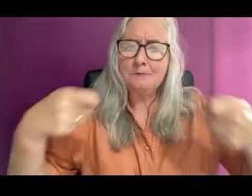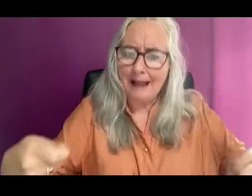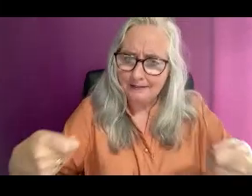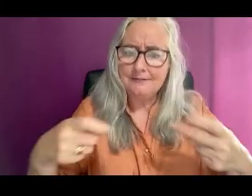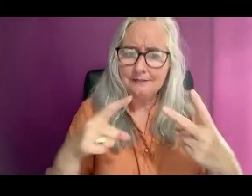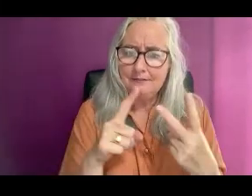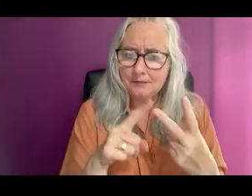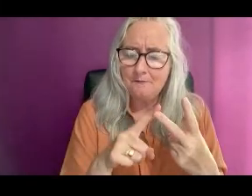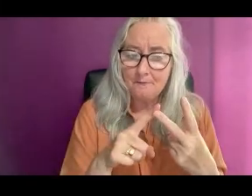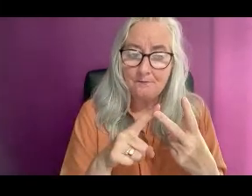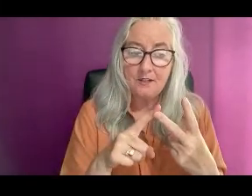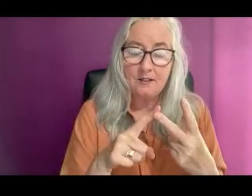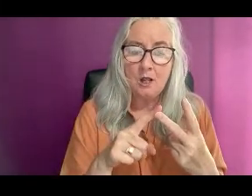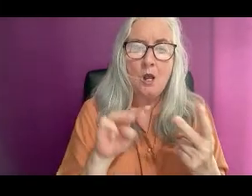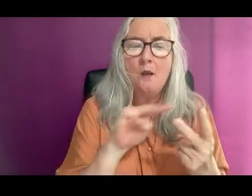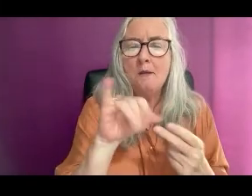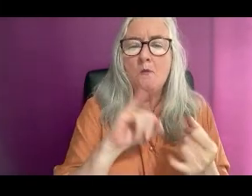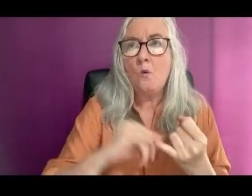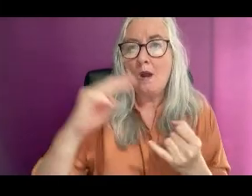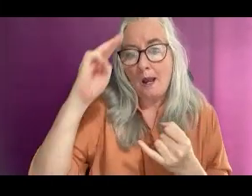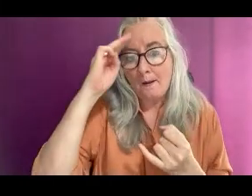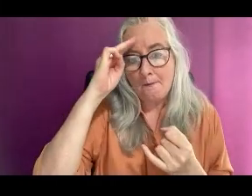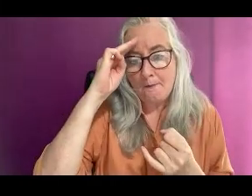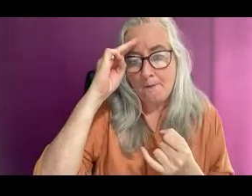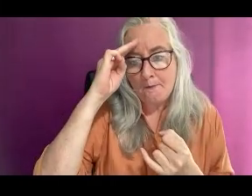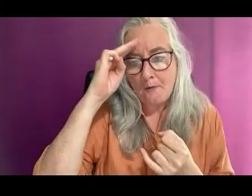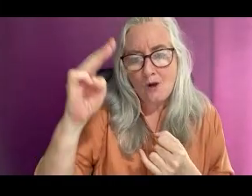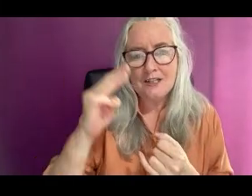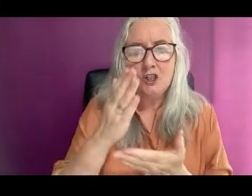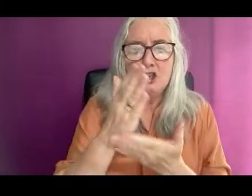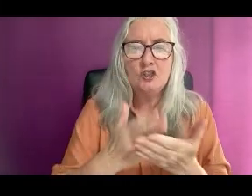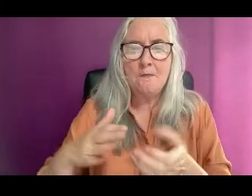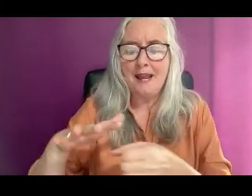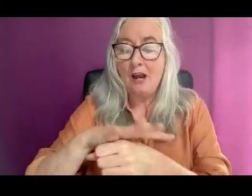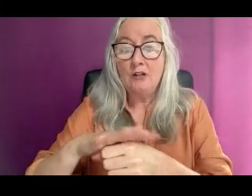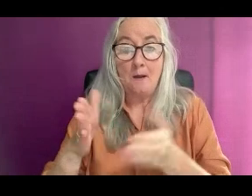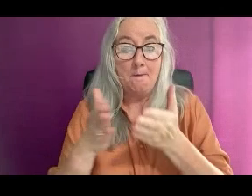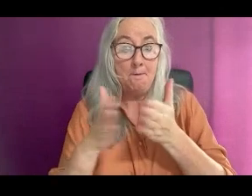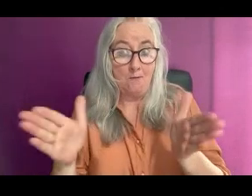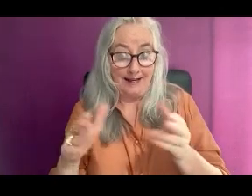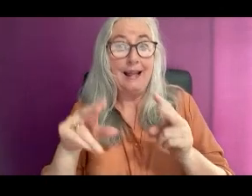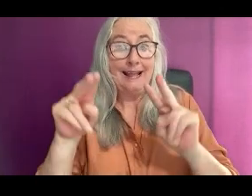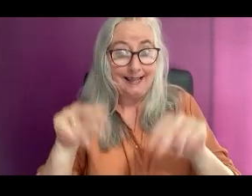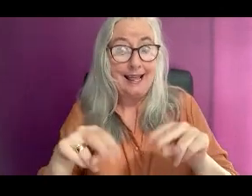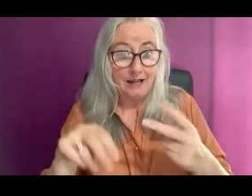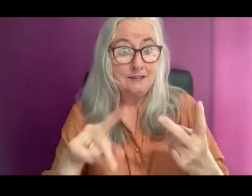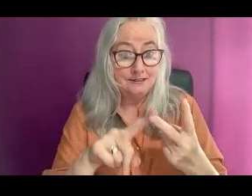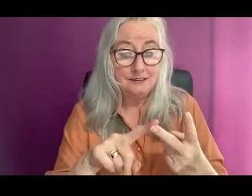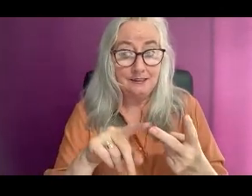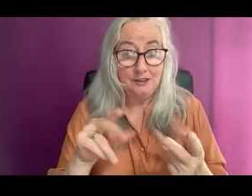Basically, people who or employers in some areas of the public sector can now avail of the